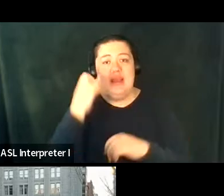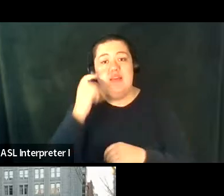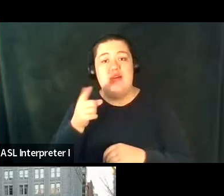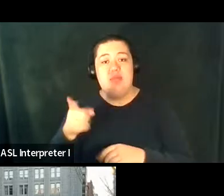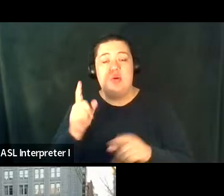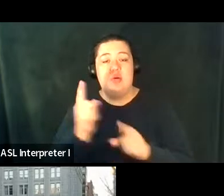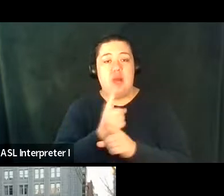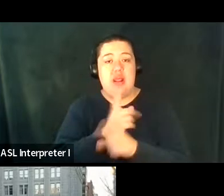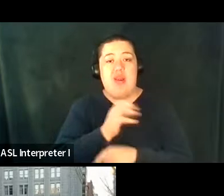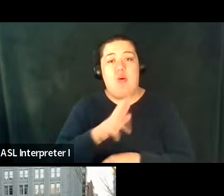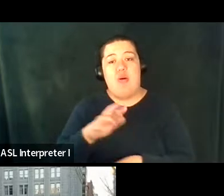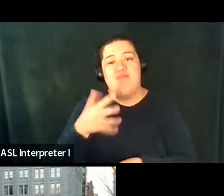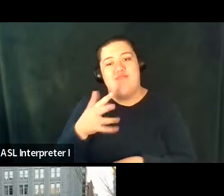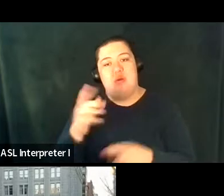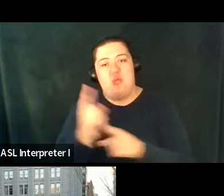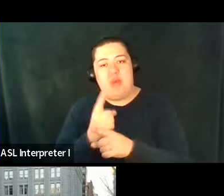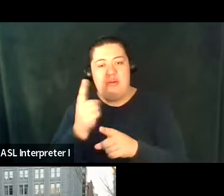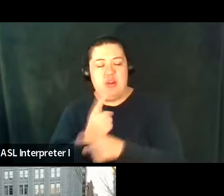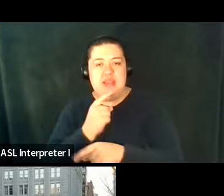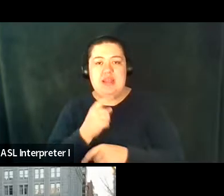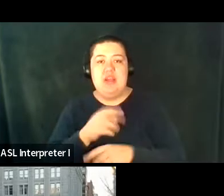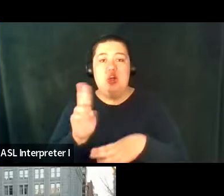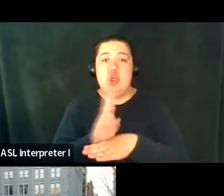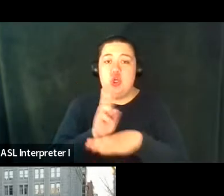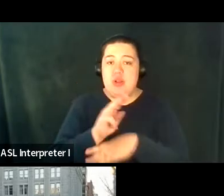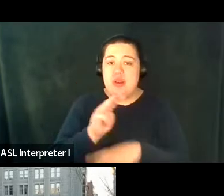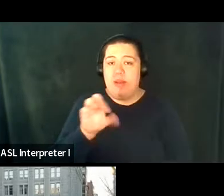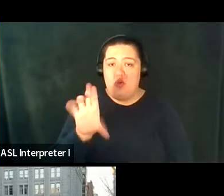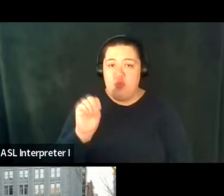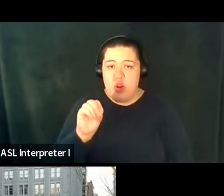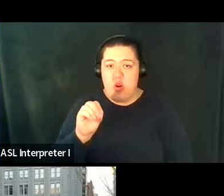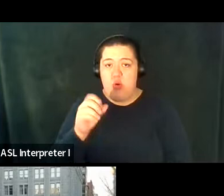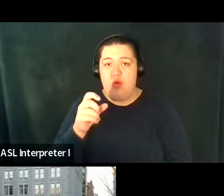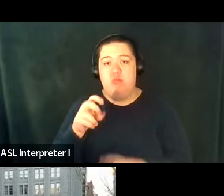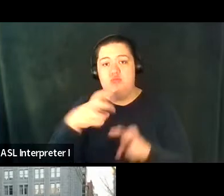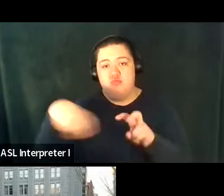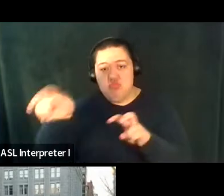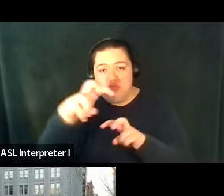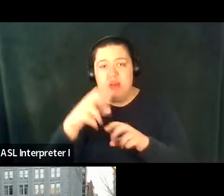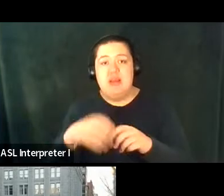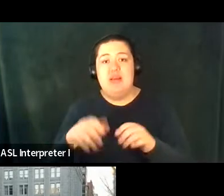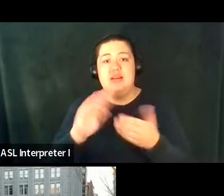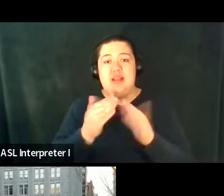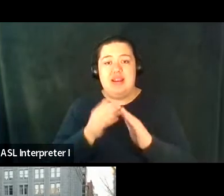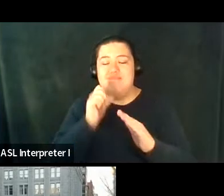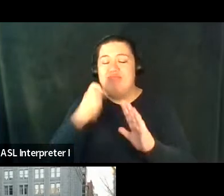or semi-regularly actually uses Metro to get around the city. Not that that is a requirement, but I do think